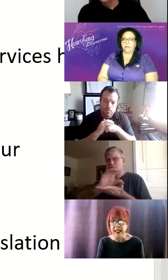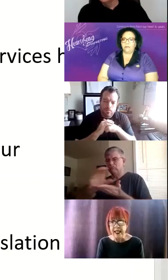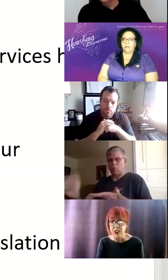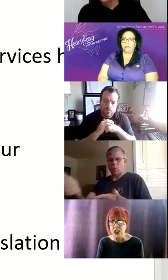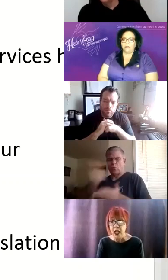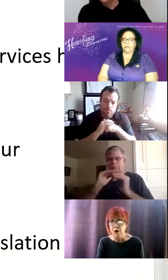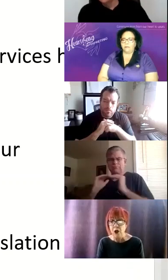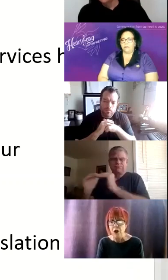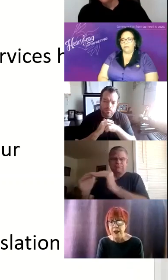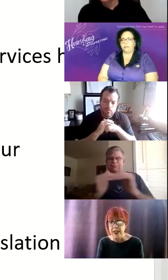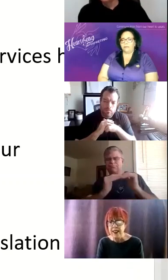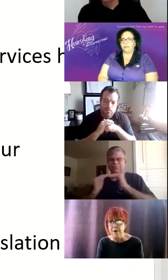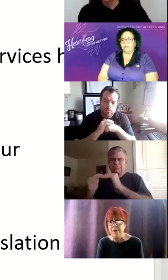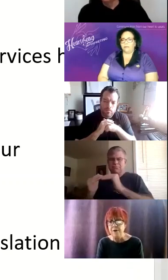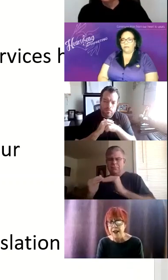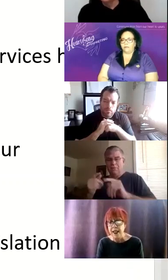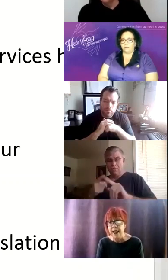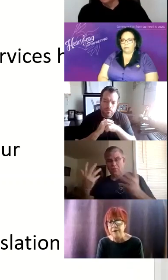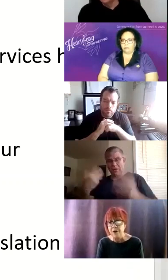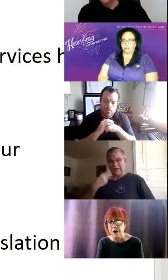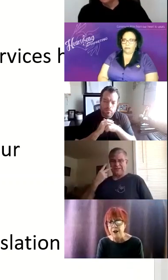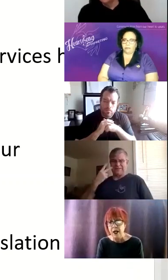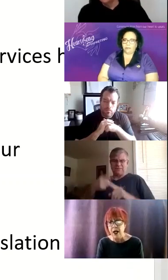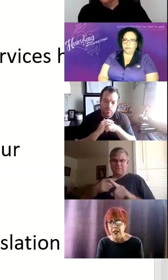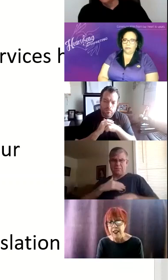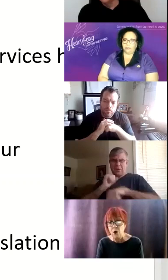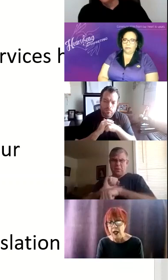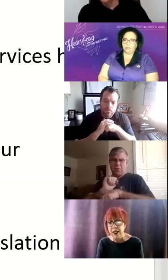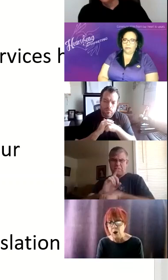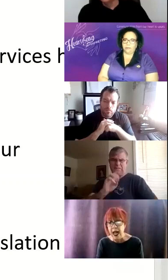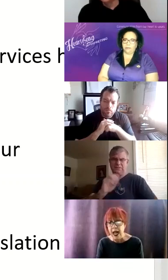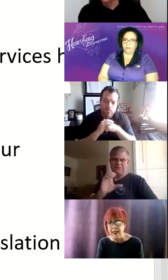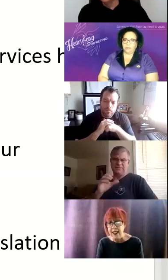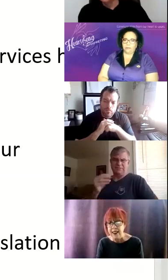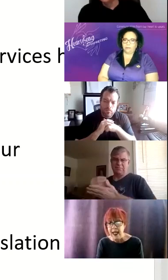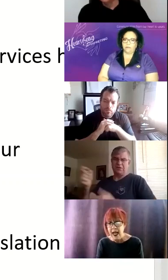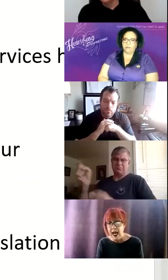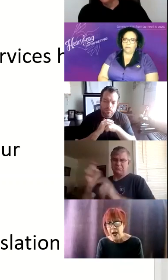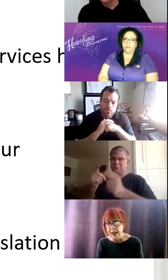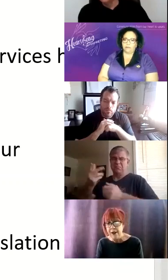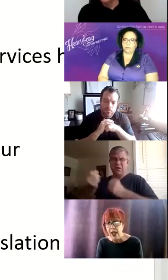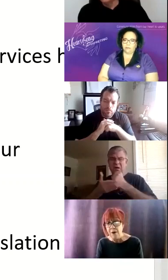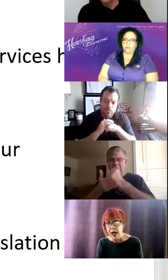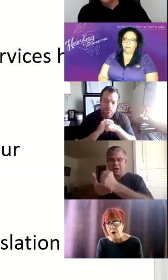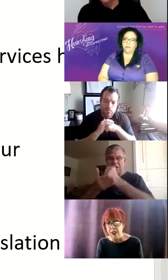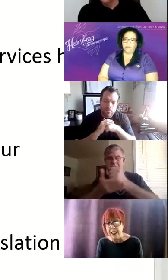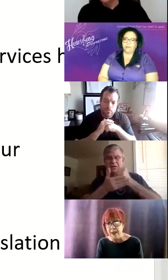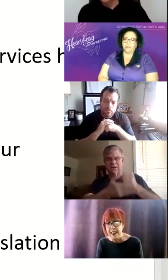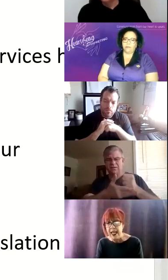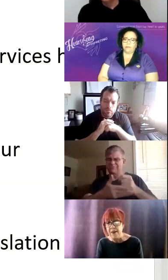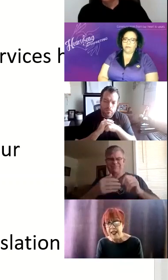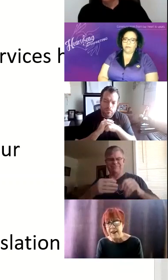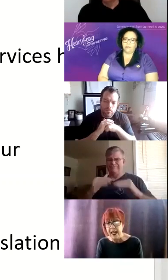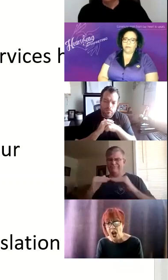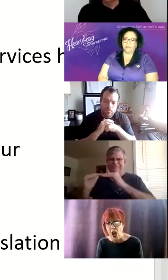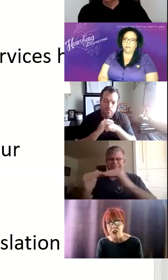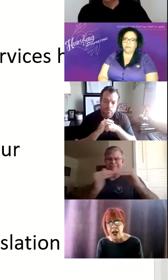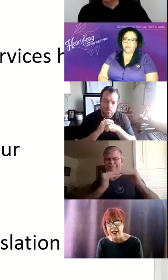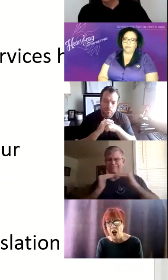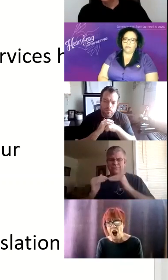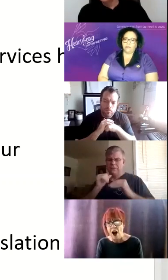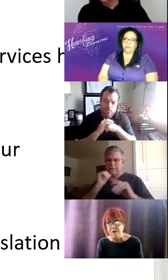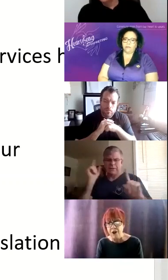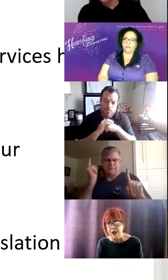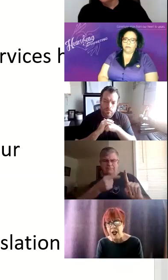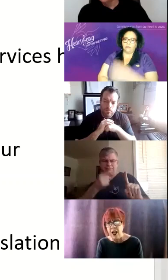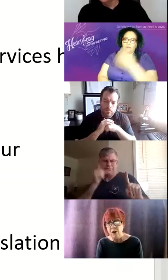think in general, there is some funding for equal access. I mean, at my work, DMC, I think they are trying